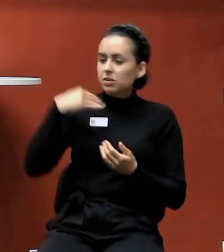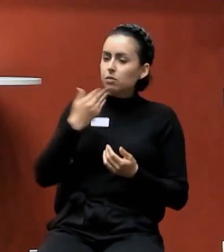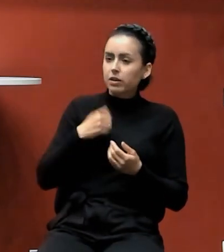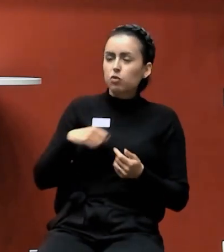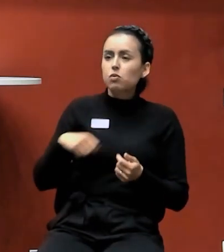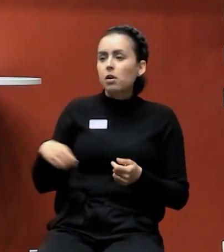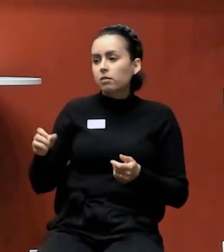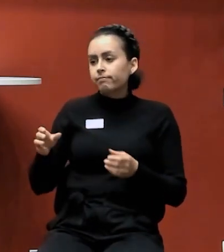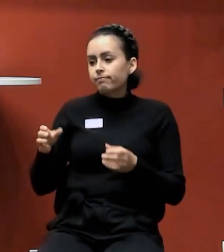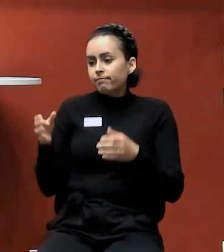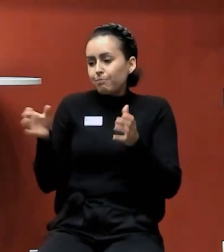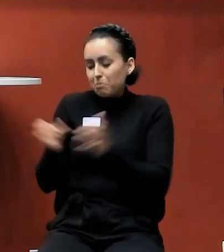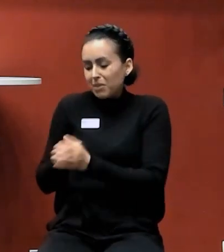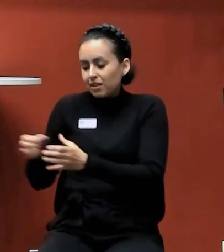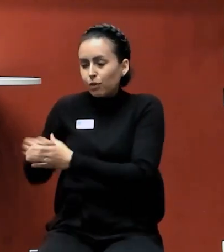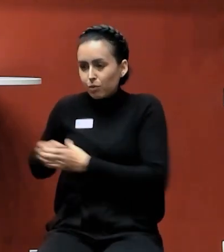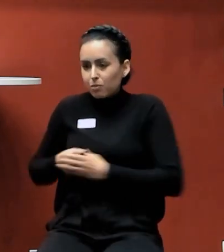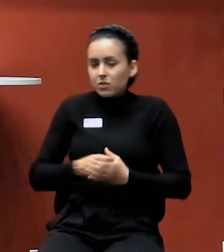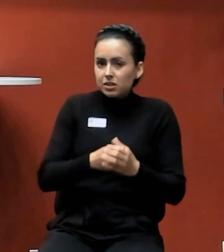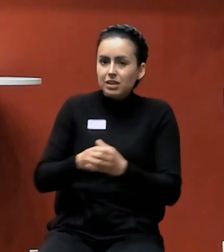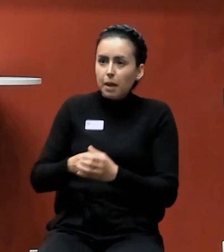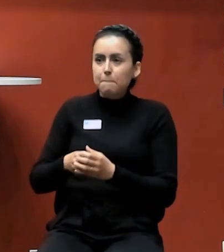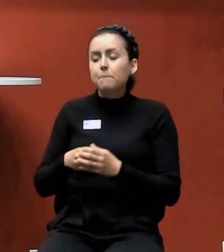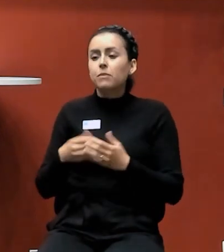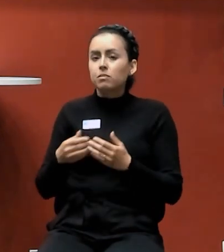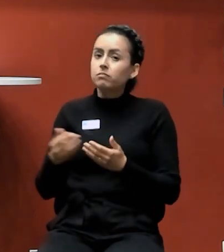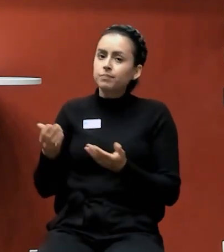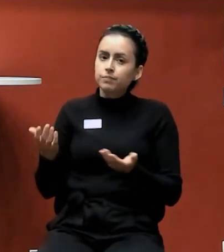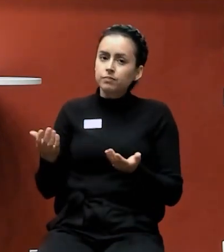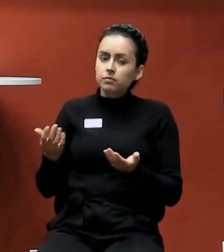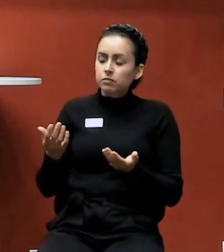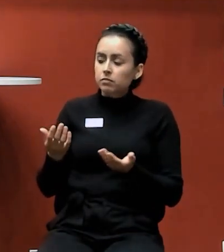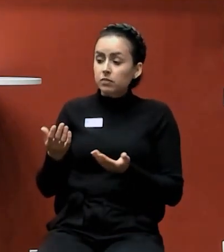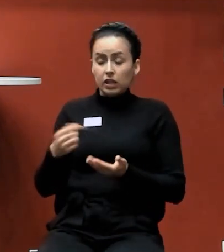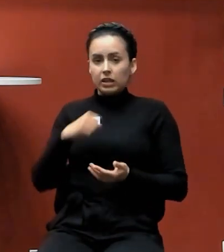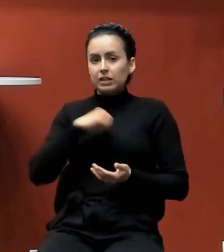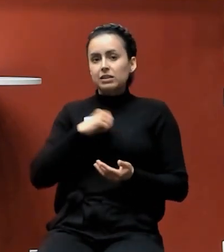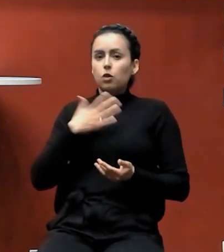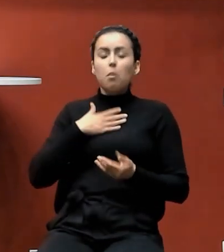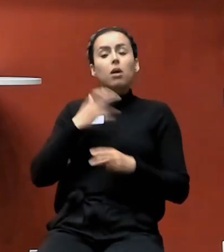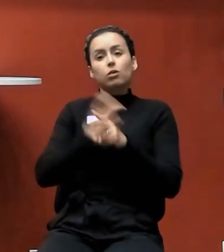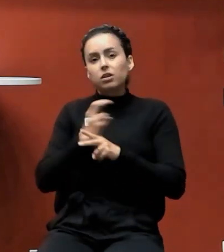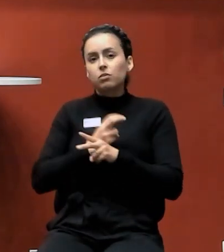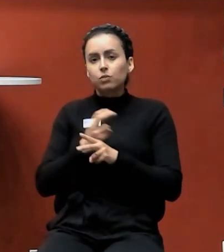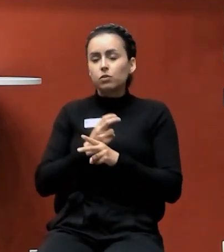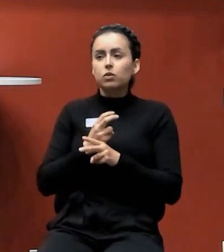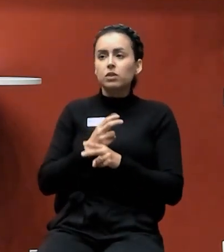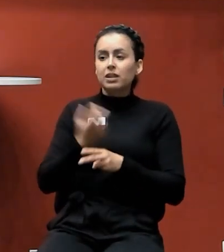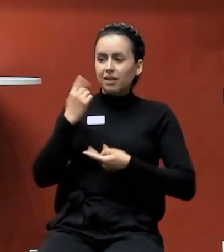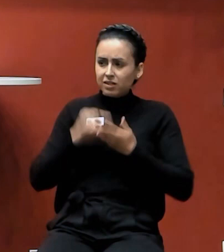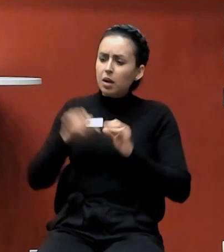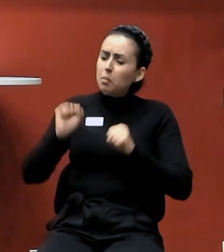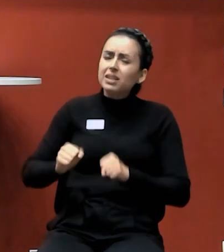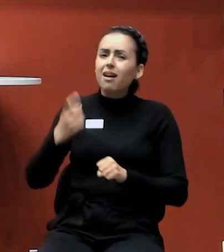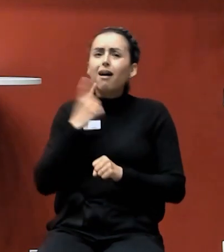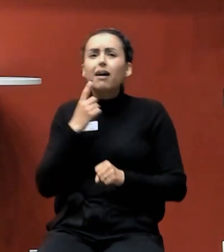So I feel like there's even like added pressure, at least talking from my own experience of like doing it well, and that there's no room for mistake.